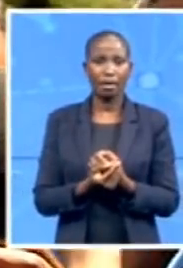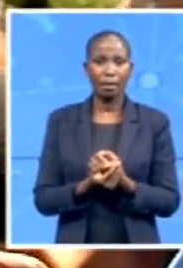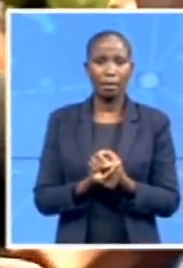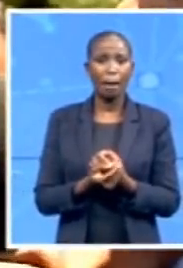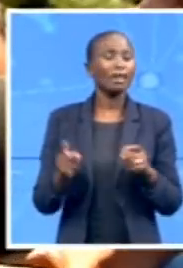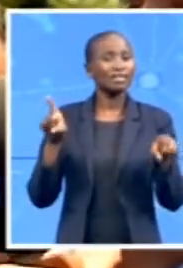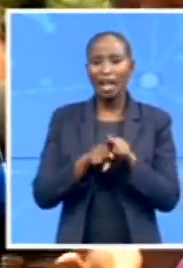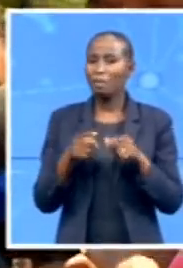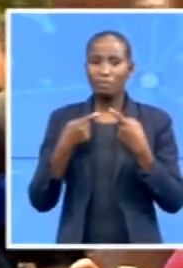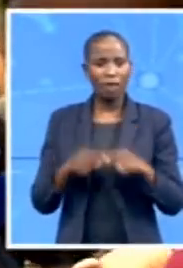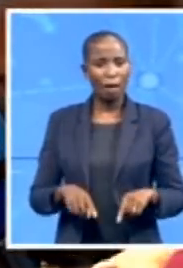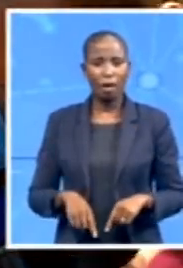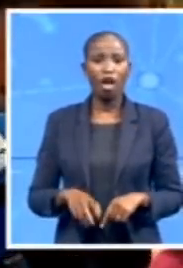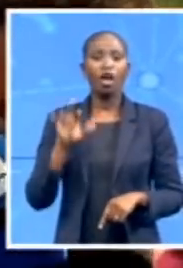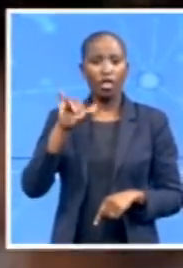wanna say.